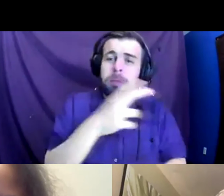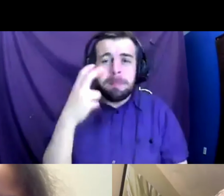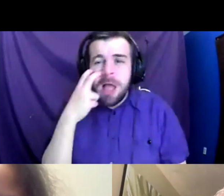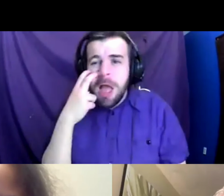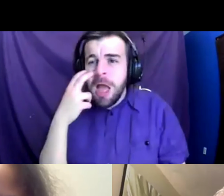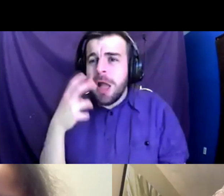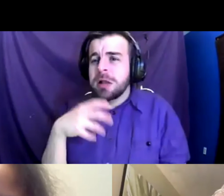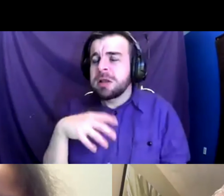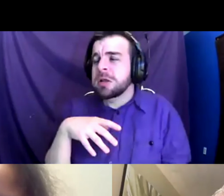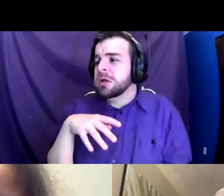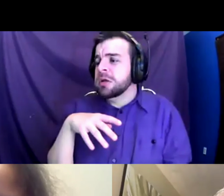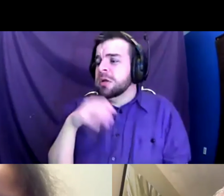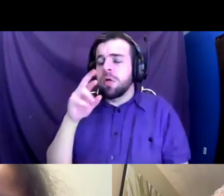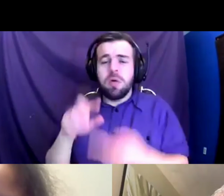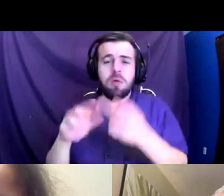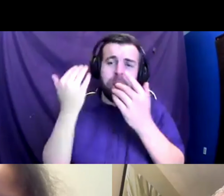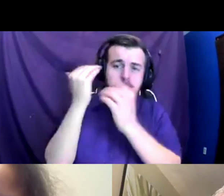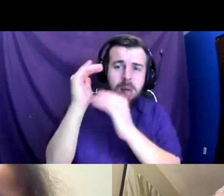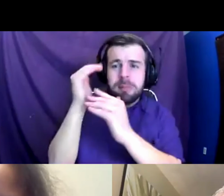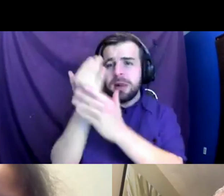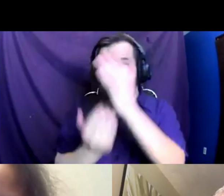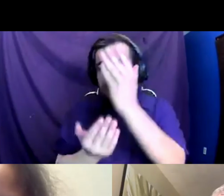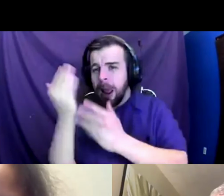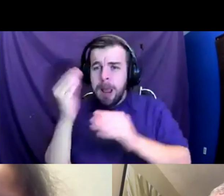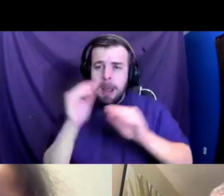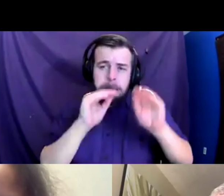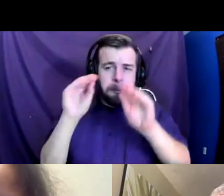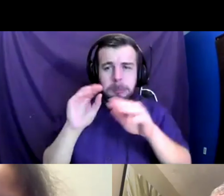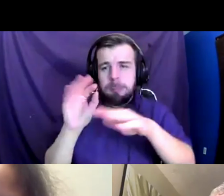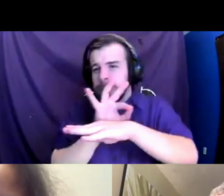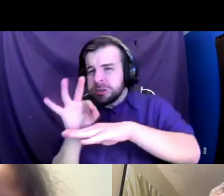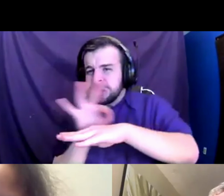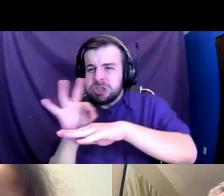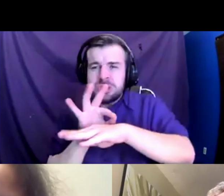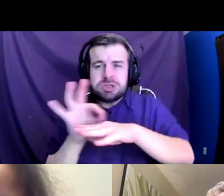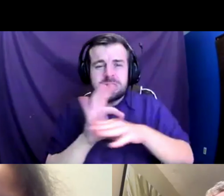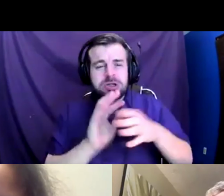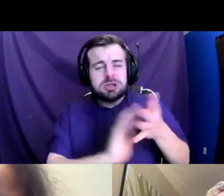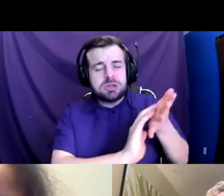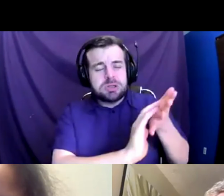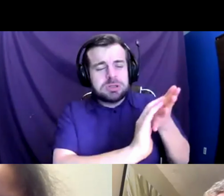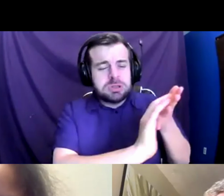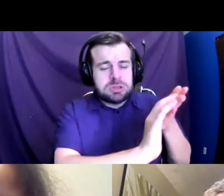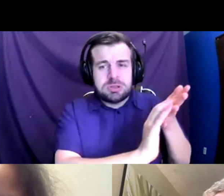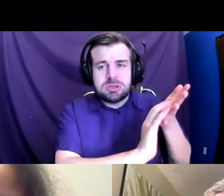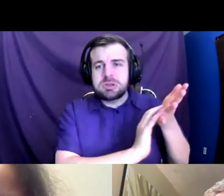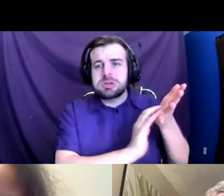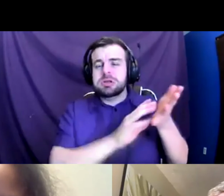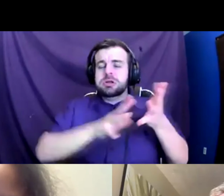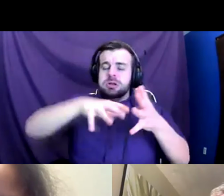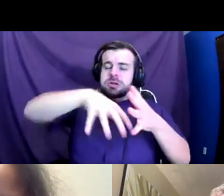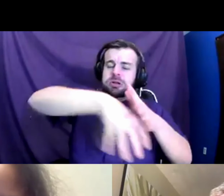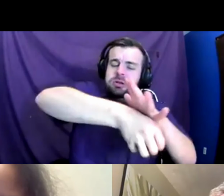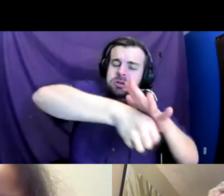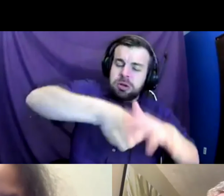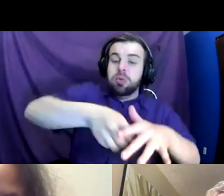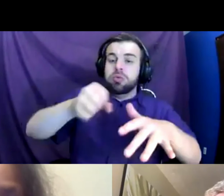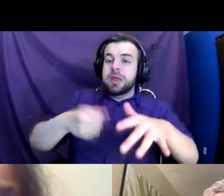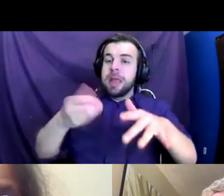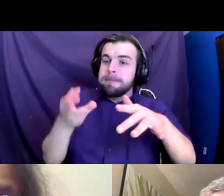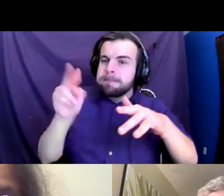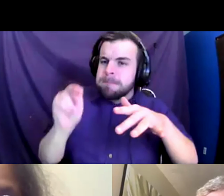hand motion, pull it out and maybe get burnt. So does it take oil, or is it